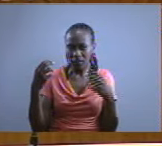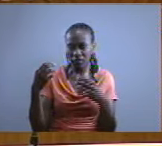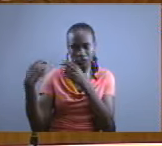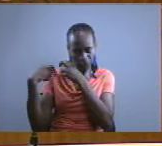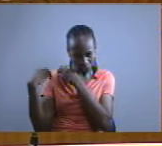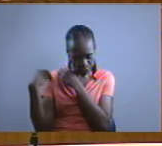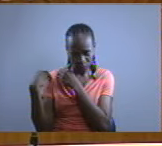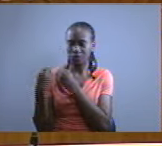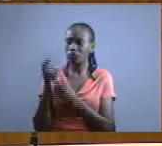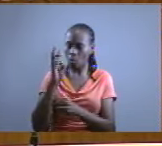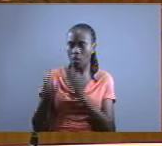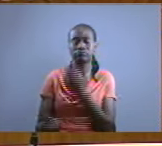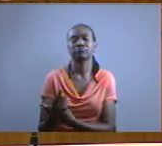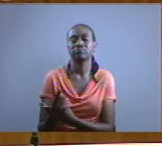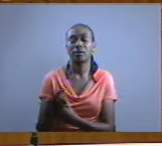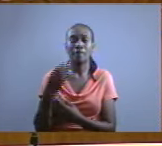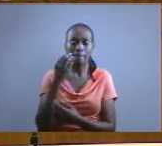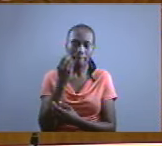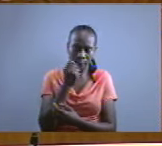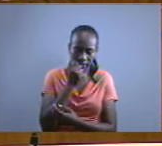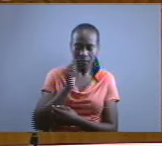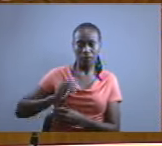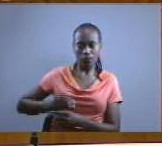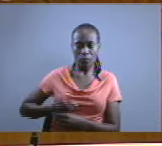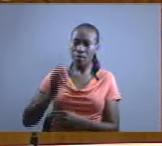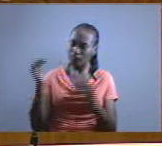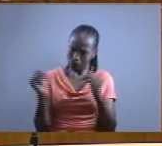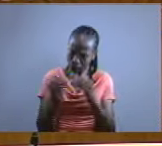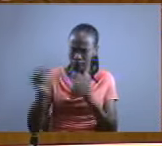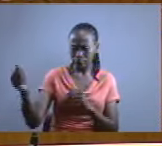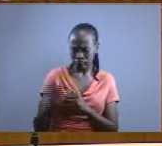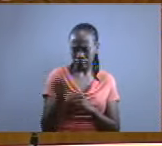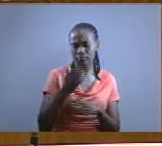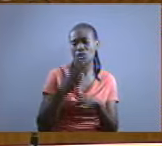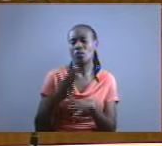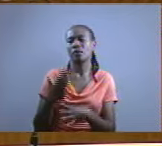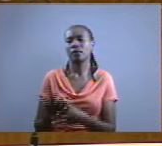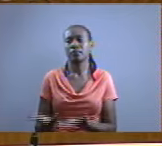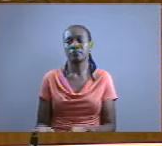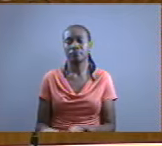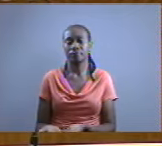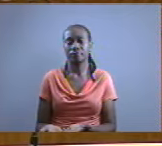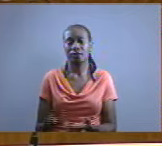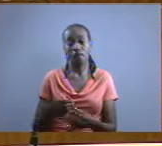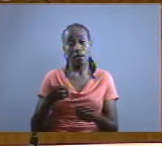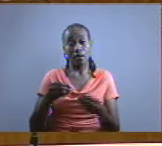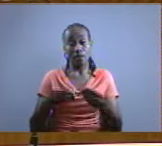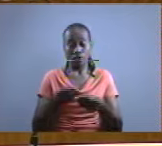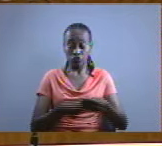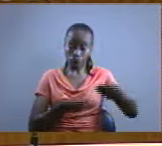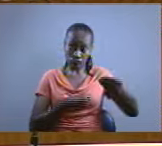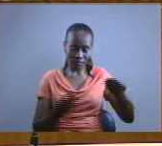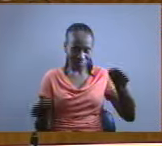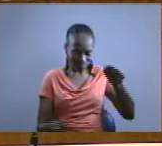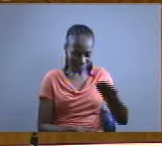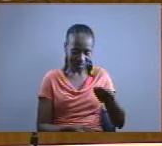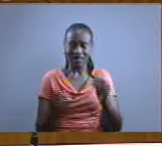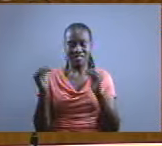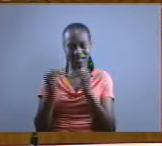and women of all races shall receive equal pay for equal work. We have inserted a new clause on equal pay for work of equal